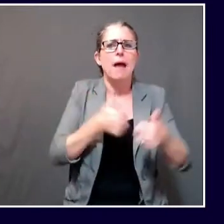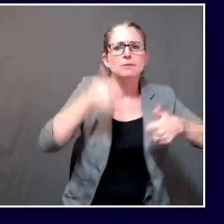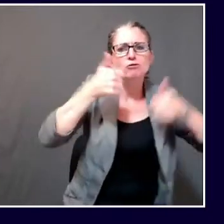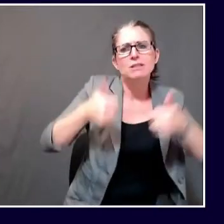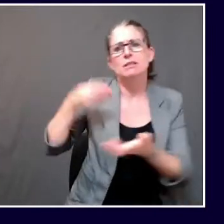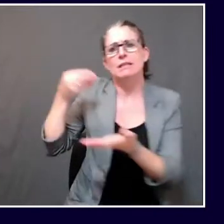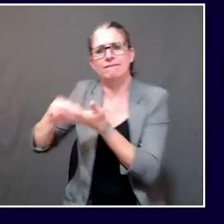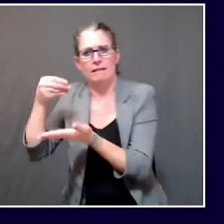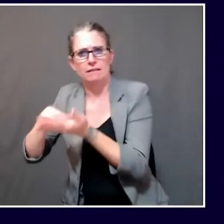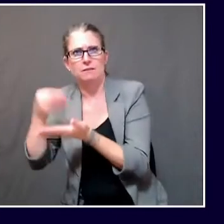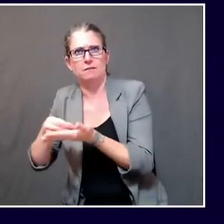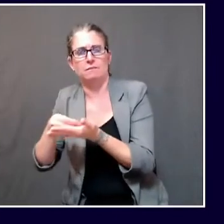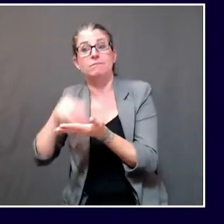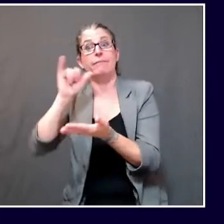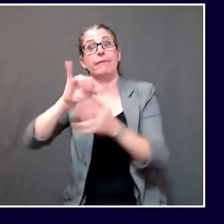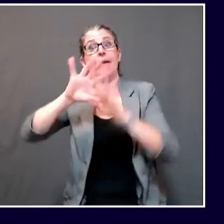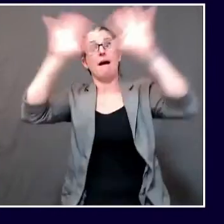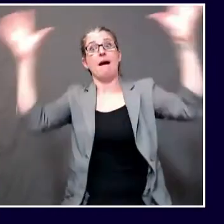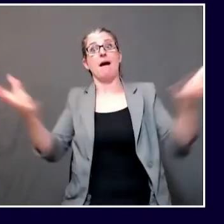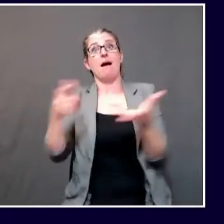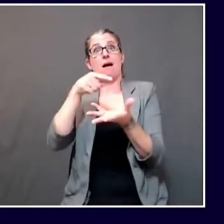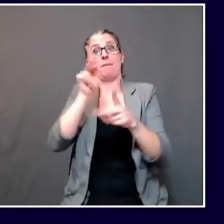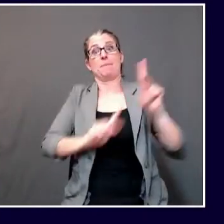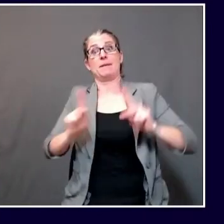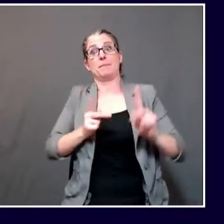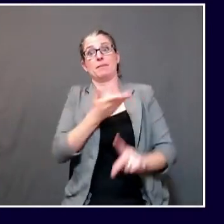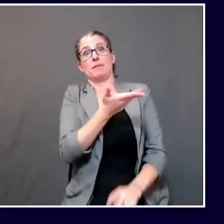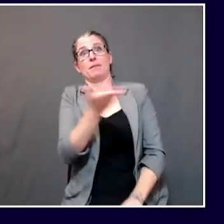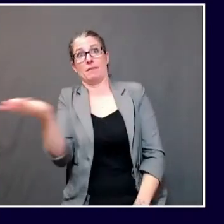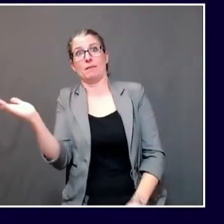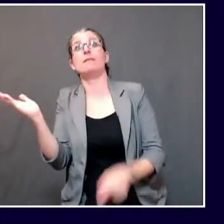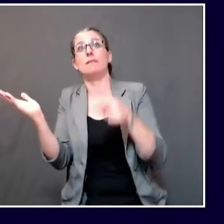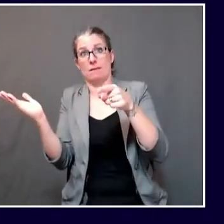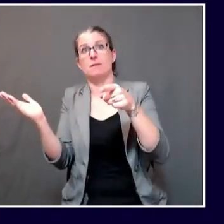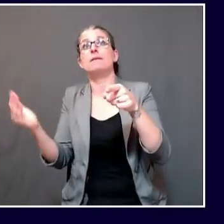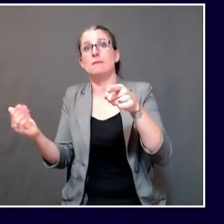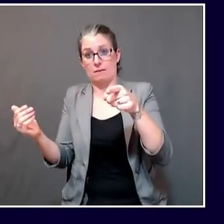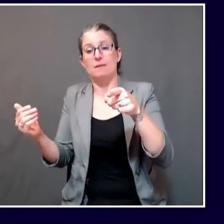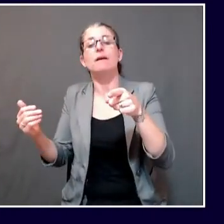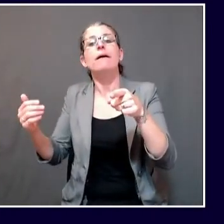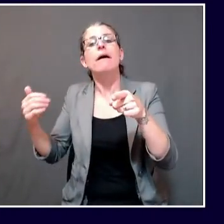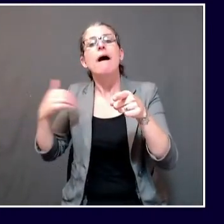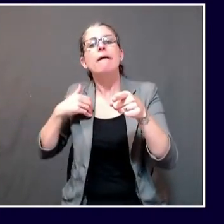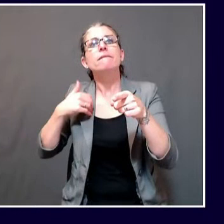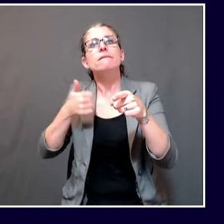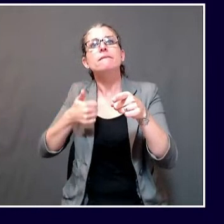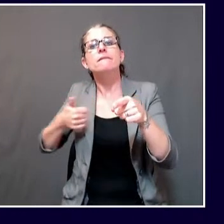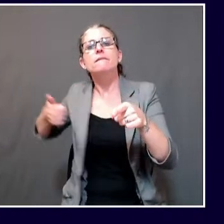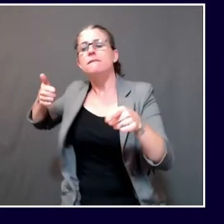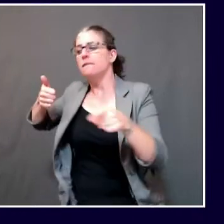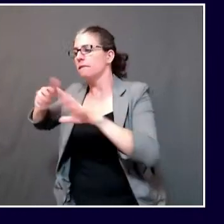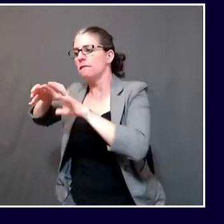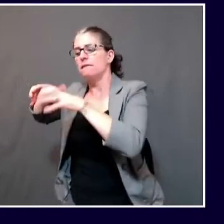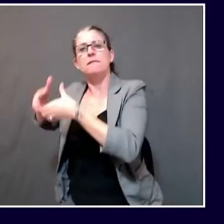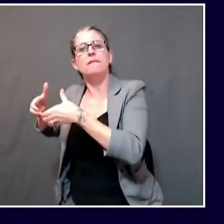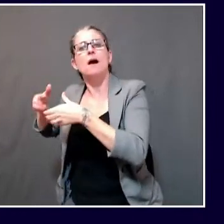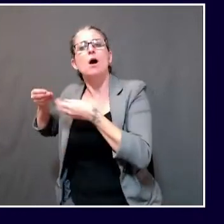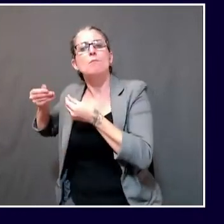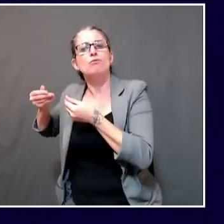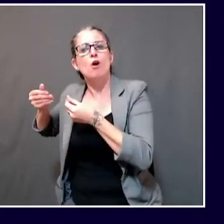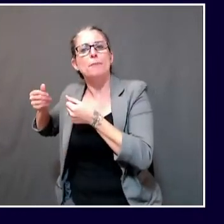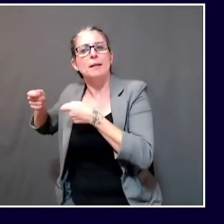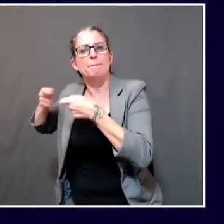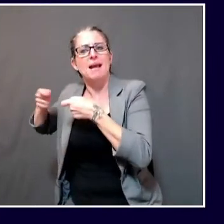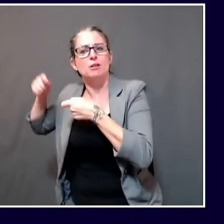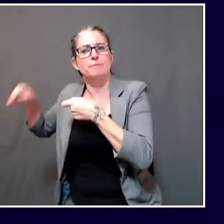like to note is that this is not a facility that provides direct customer service to the people of